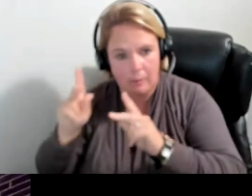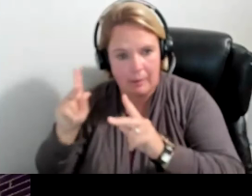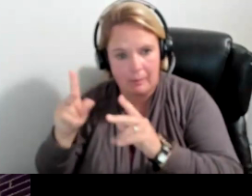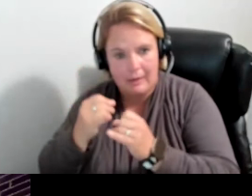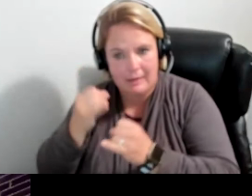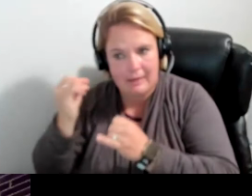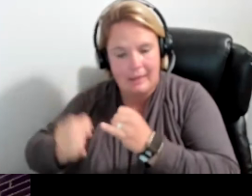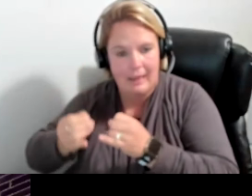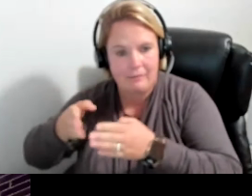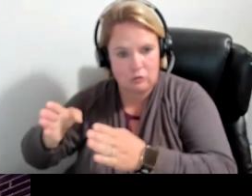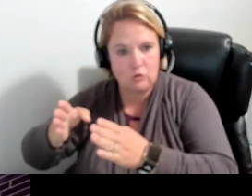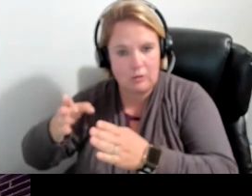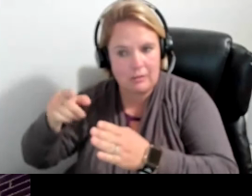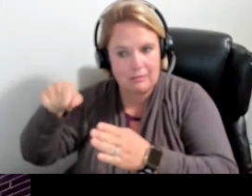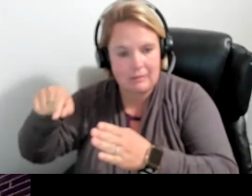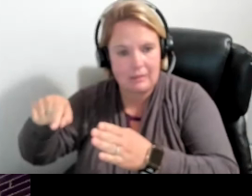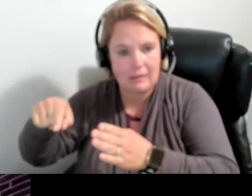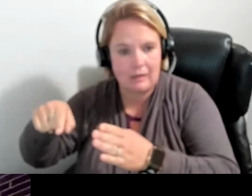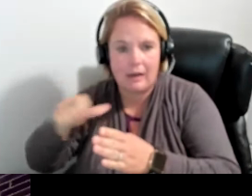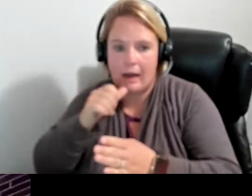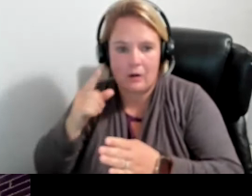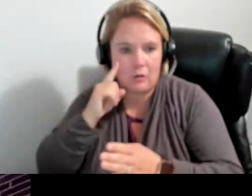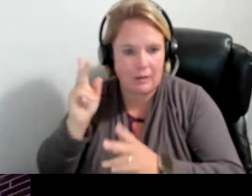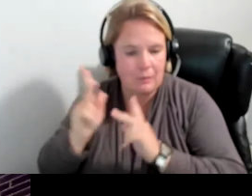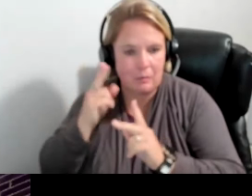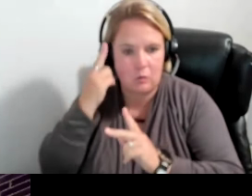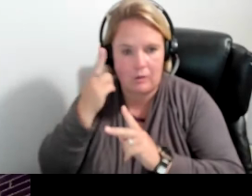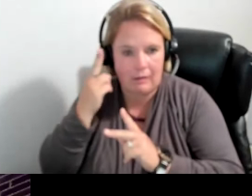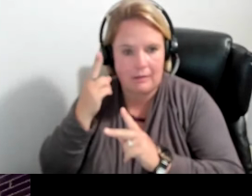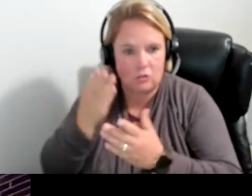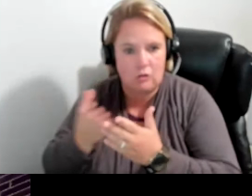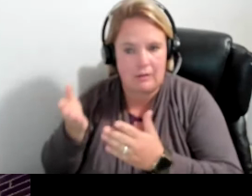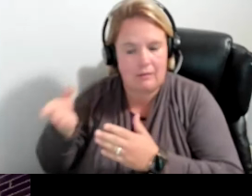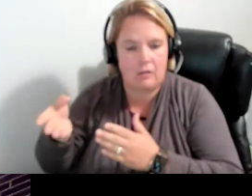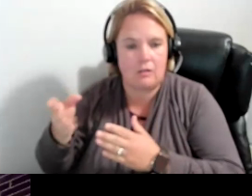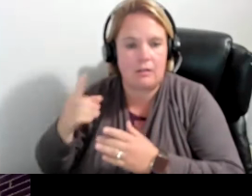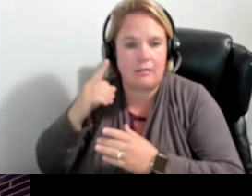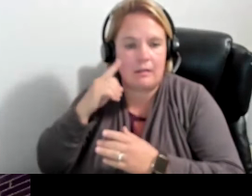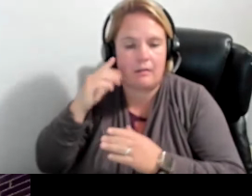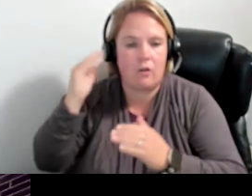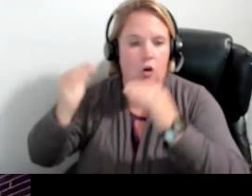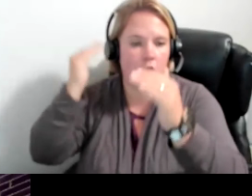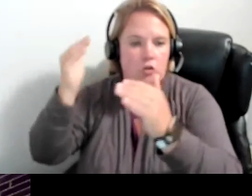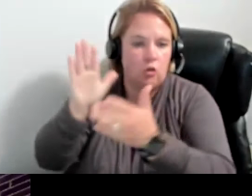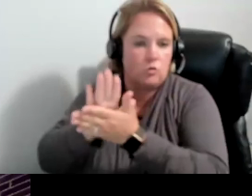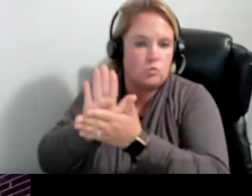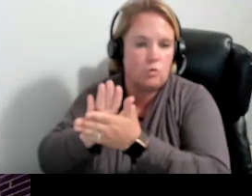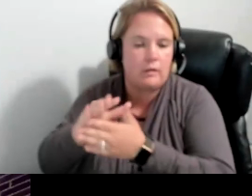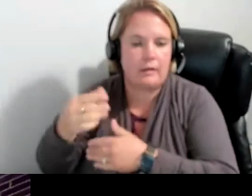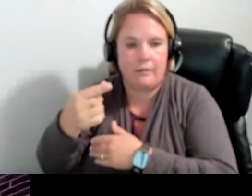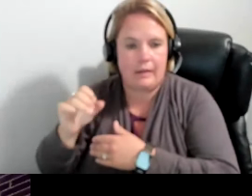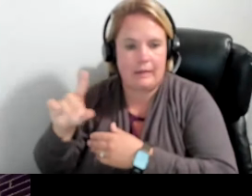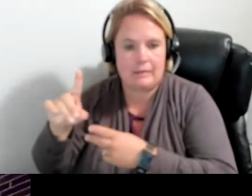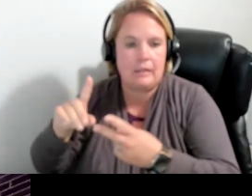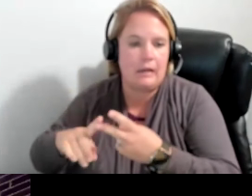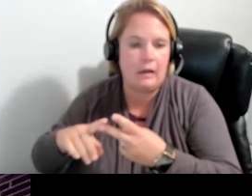I think sometimes people don't realize what all they offer. I think sometimes people think of adult school, they just think of GED and ESL, and